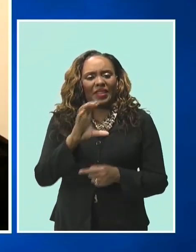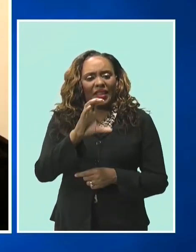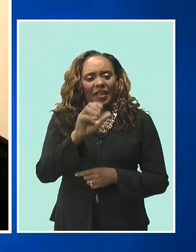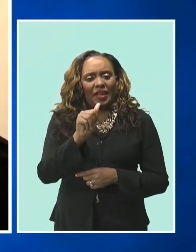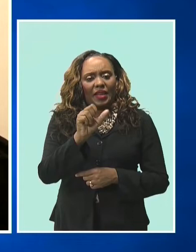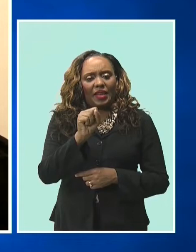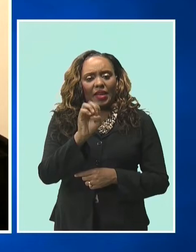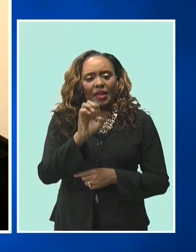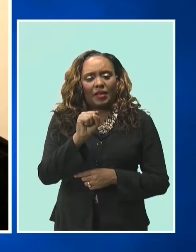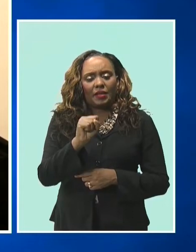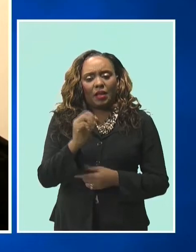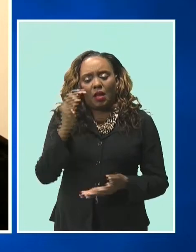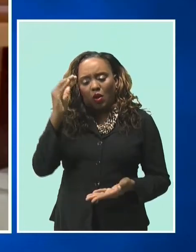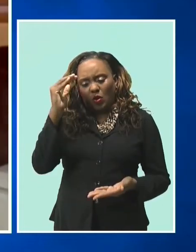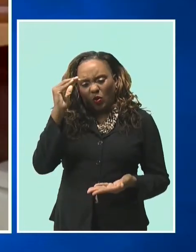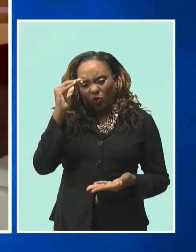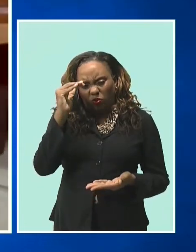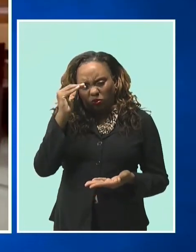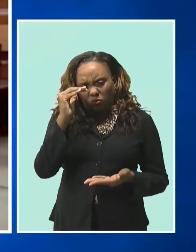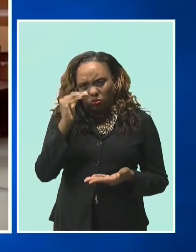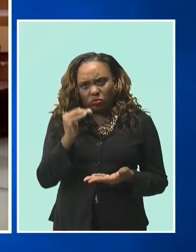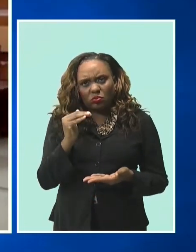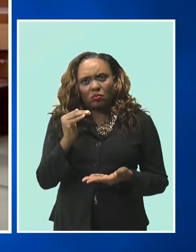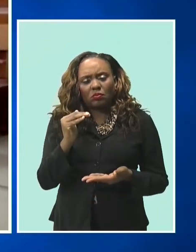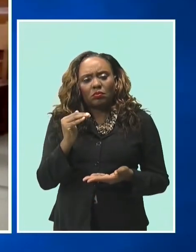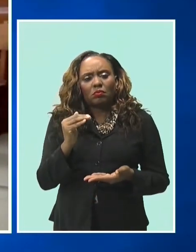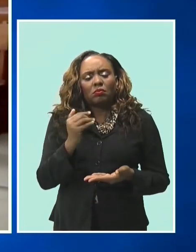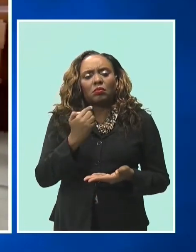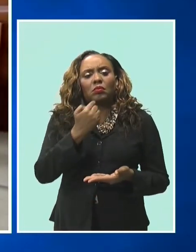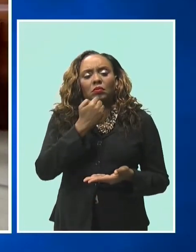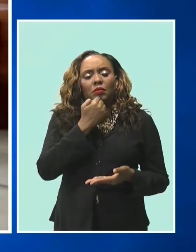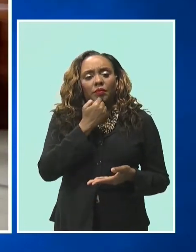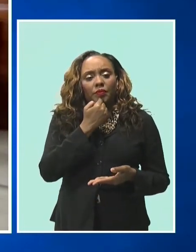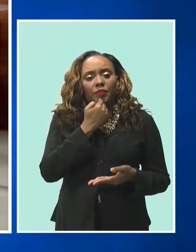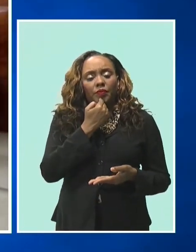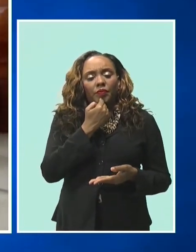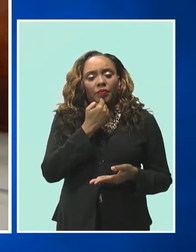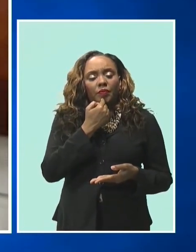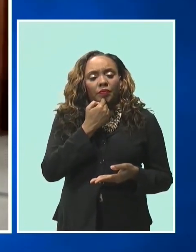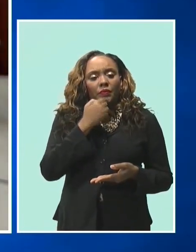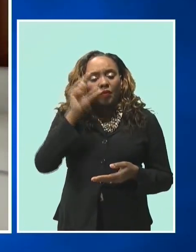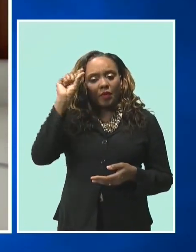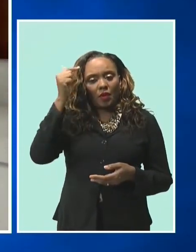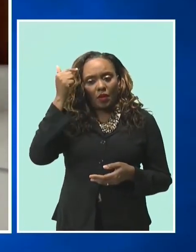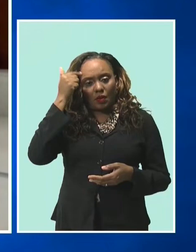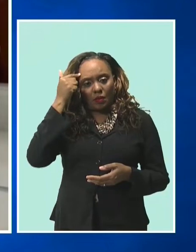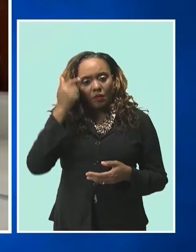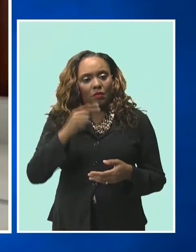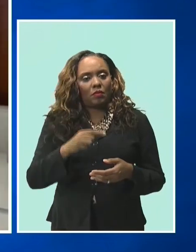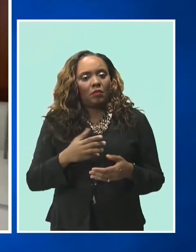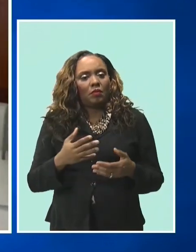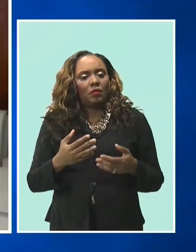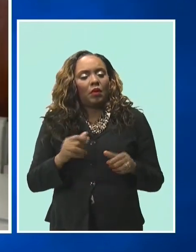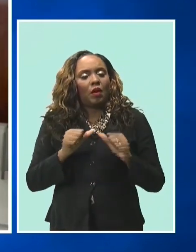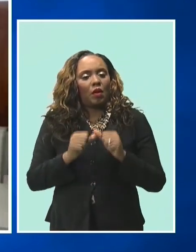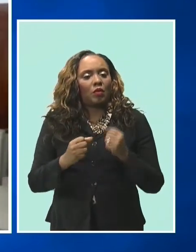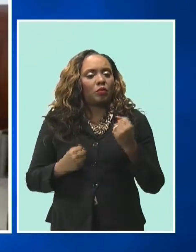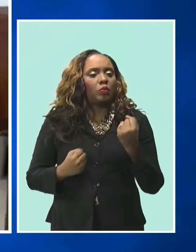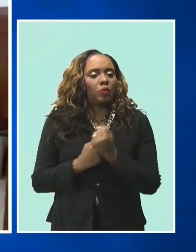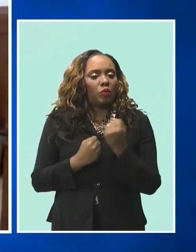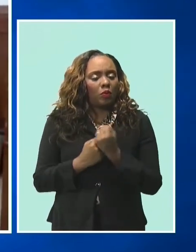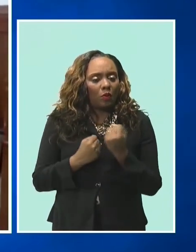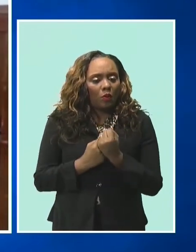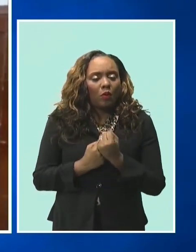past 3 to 4 years. Chuck also noted that the government was committed to supporting the Chief